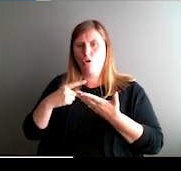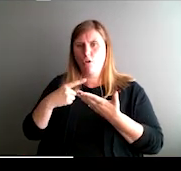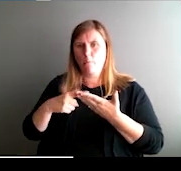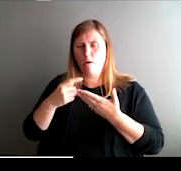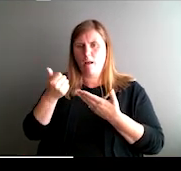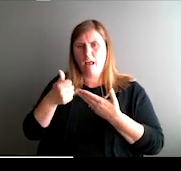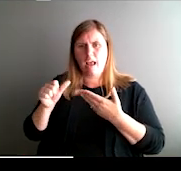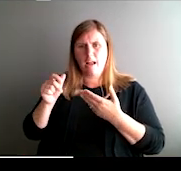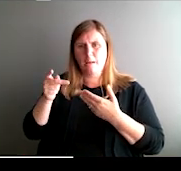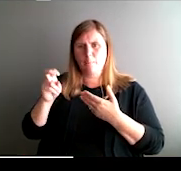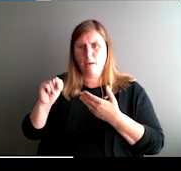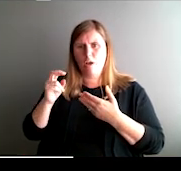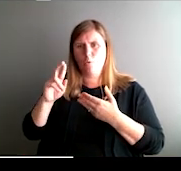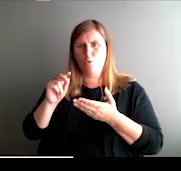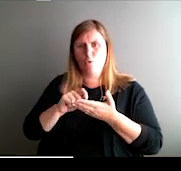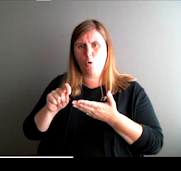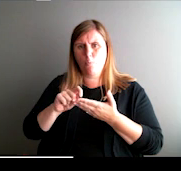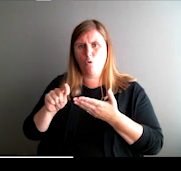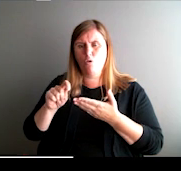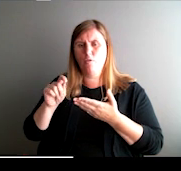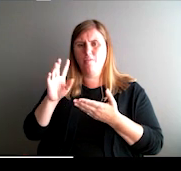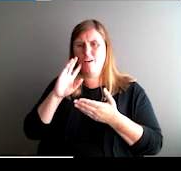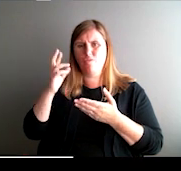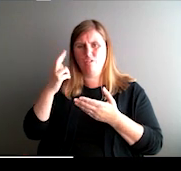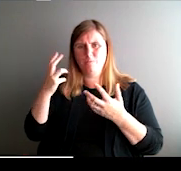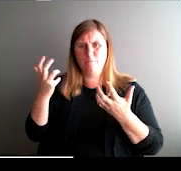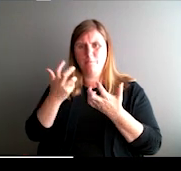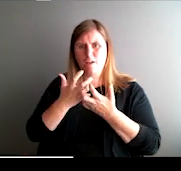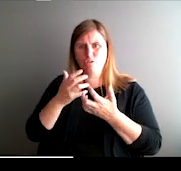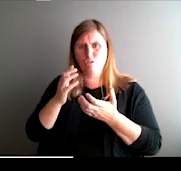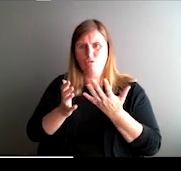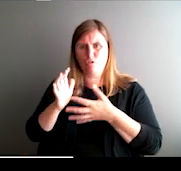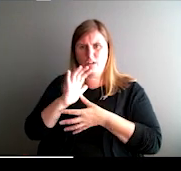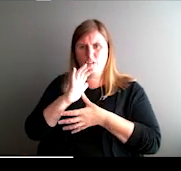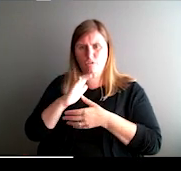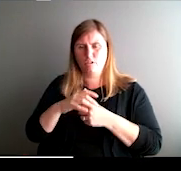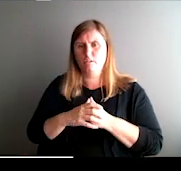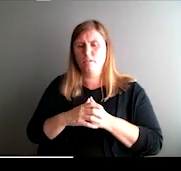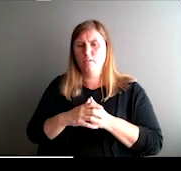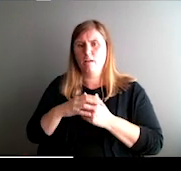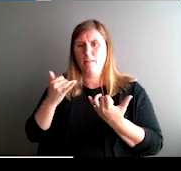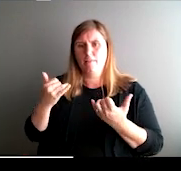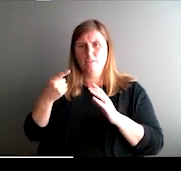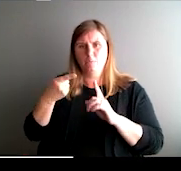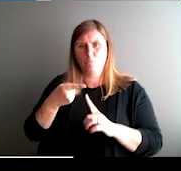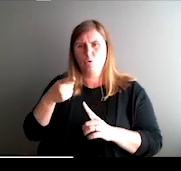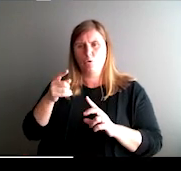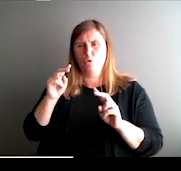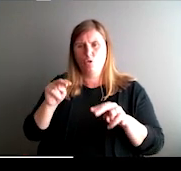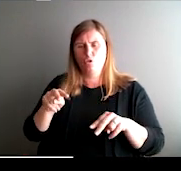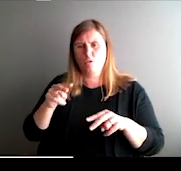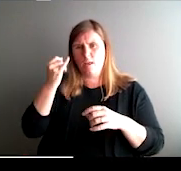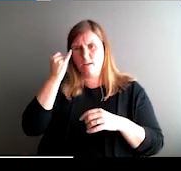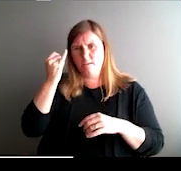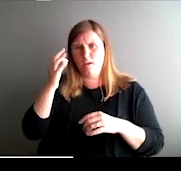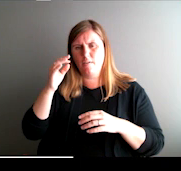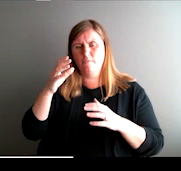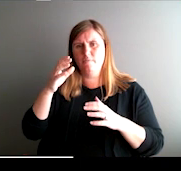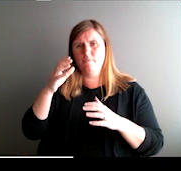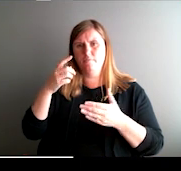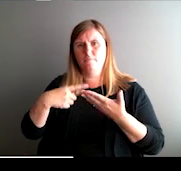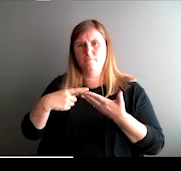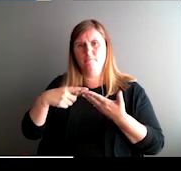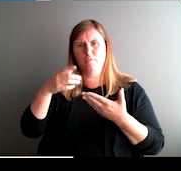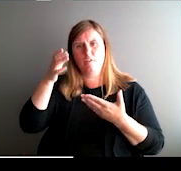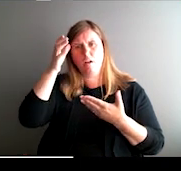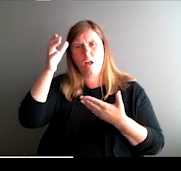any pen or notebook that reasonably matches the criteria. You're at this point, you're looking at the idea of teaching the concept.